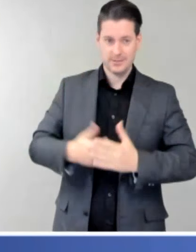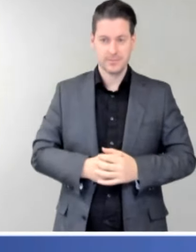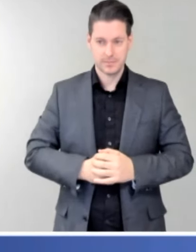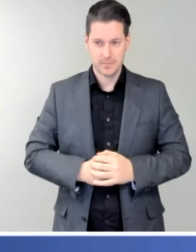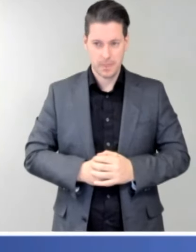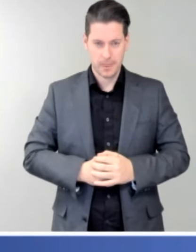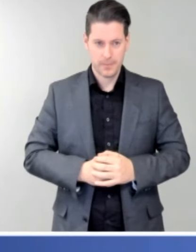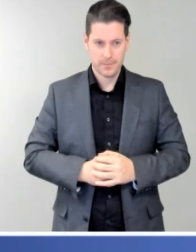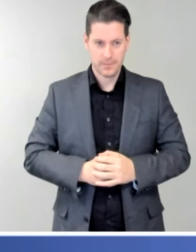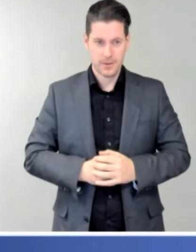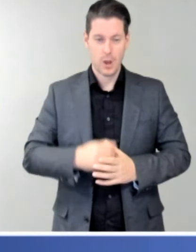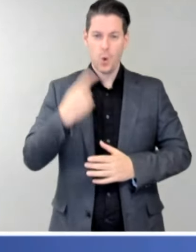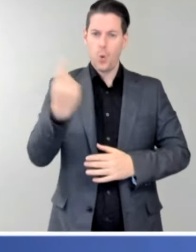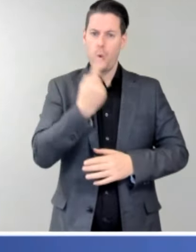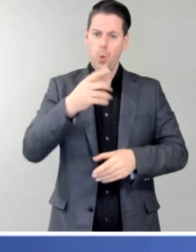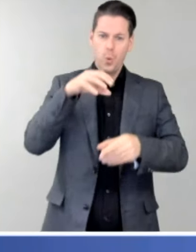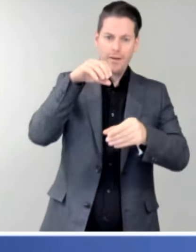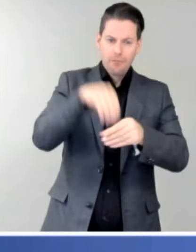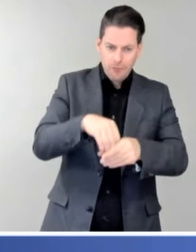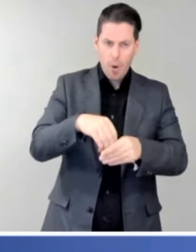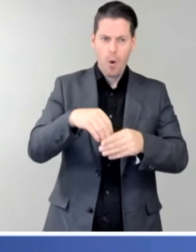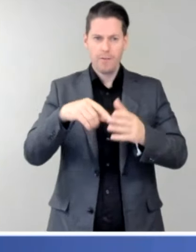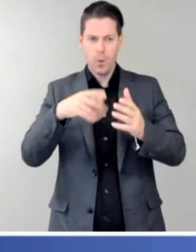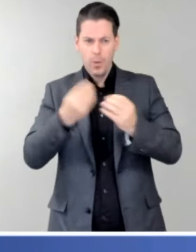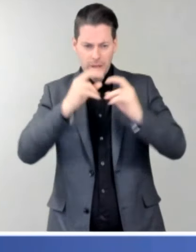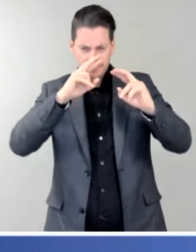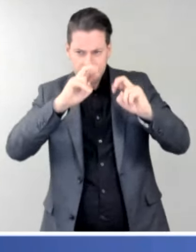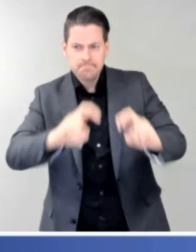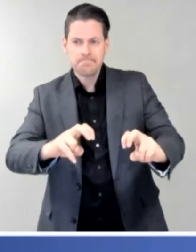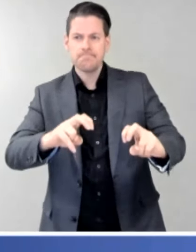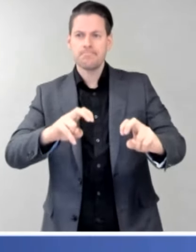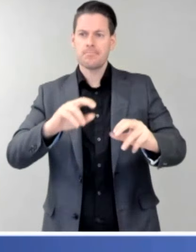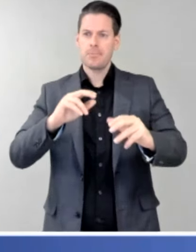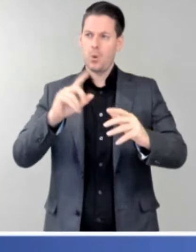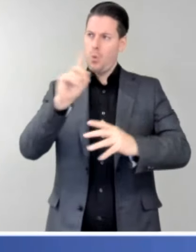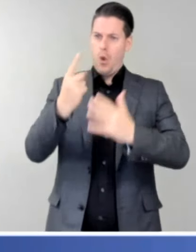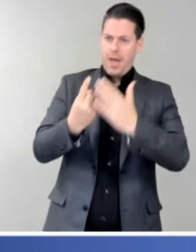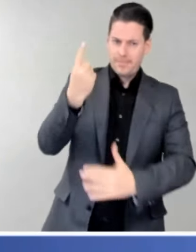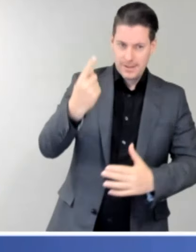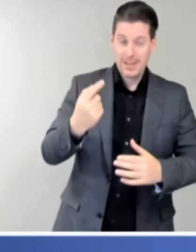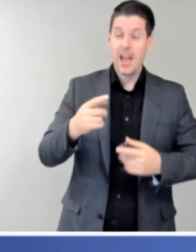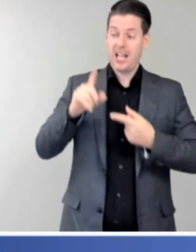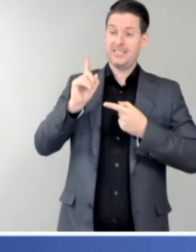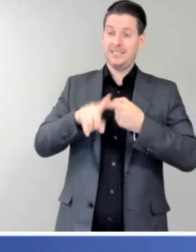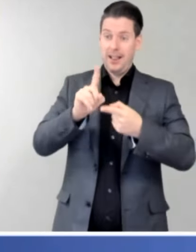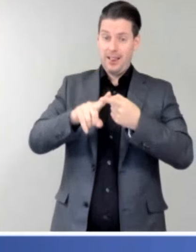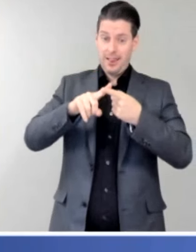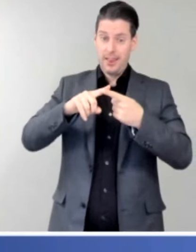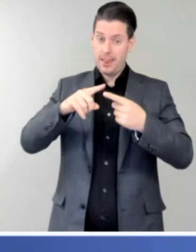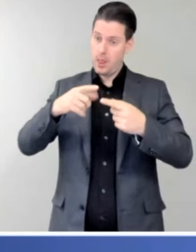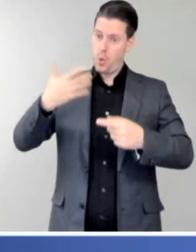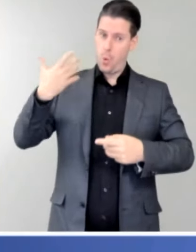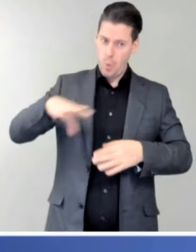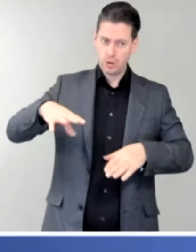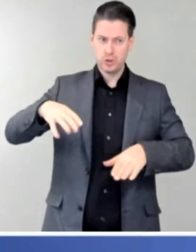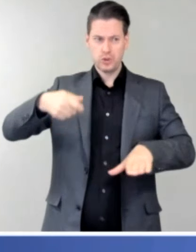the response and investigation into the downing, and those who are involved in the ongoing quest for justice. Please be advised